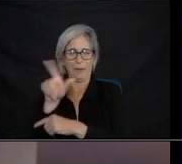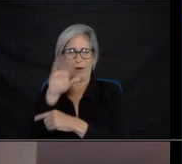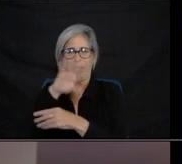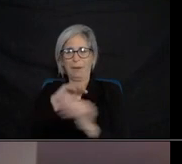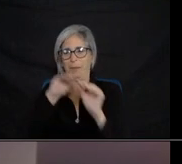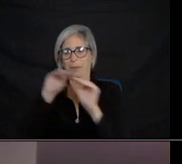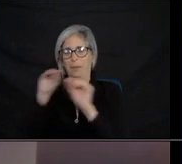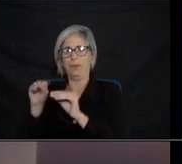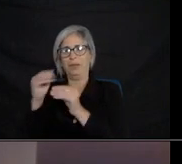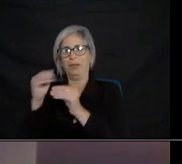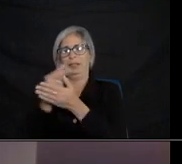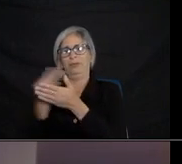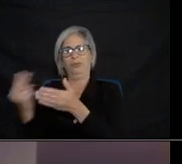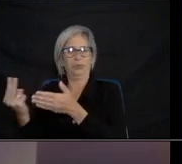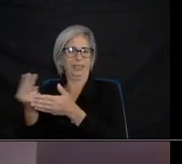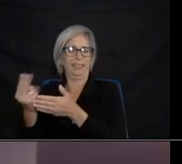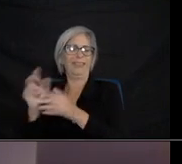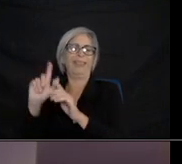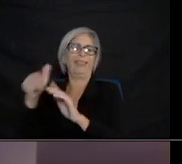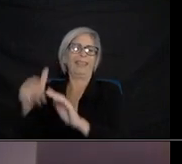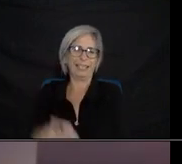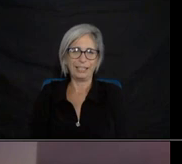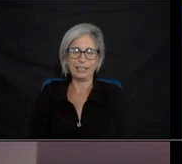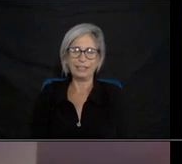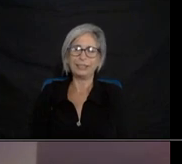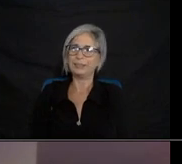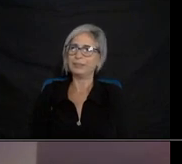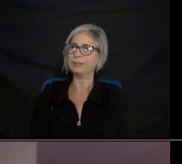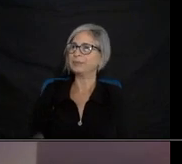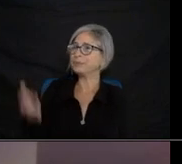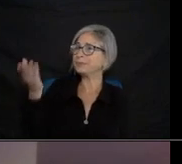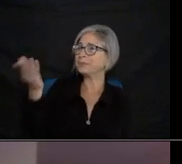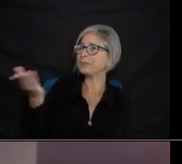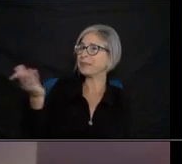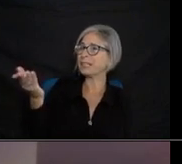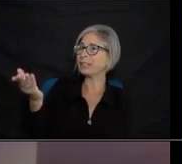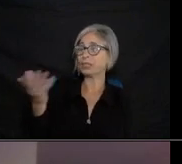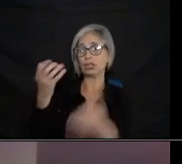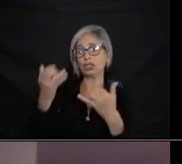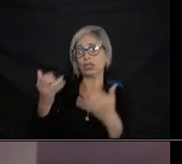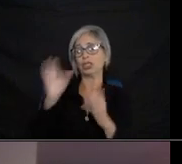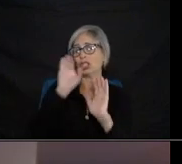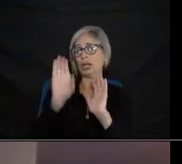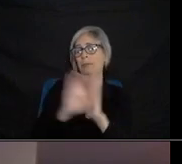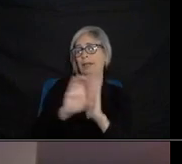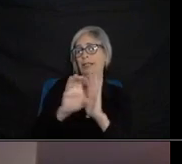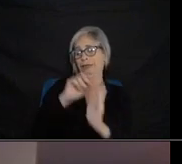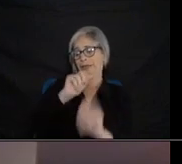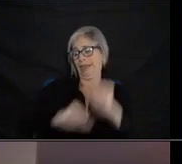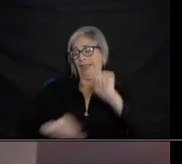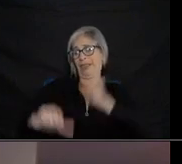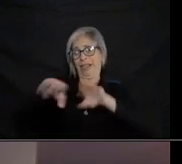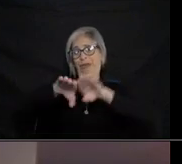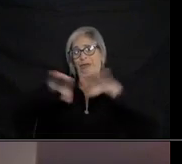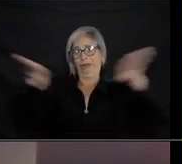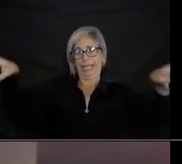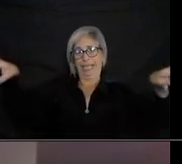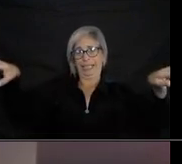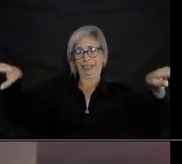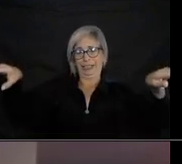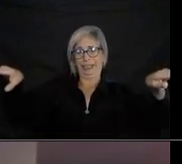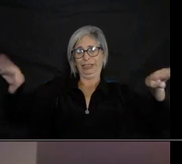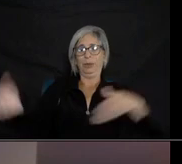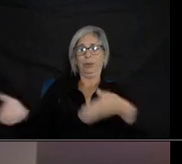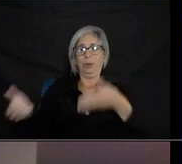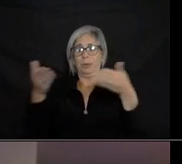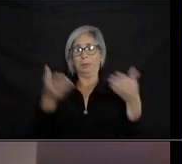a couple weeks later. Here is a very current photo of the amphitheater. We will be bringing